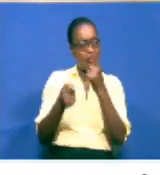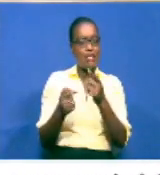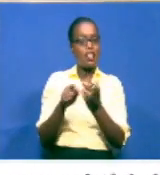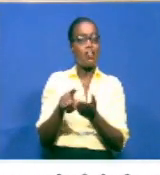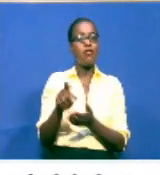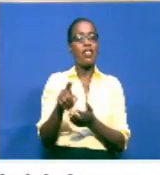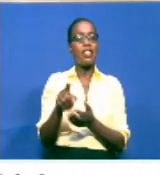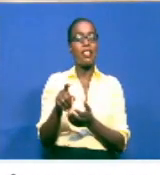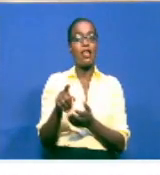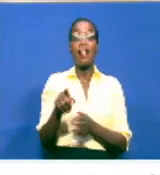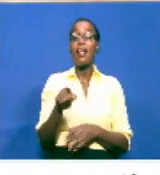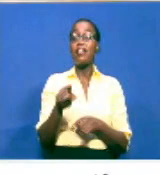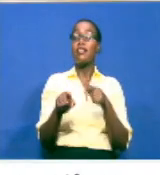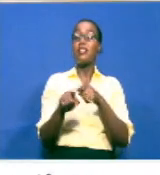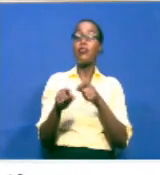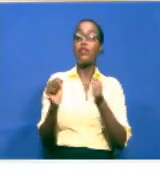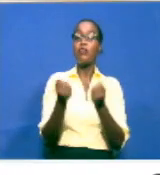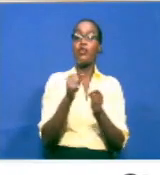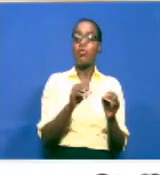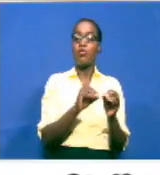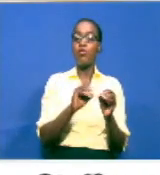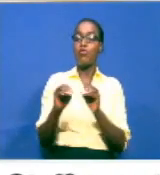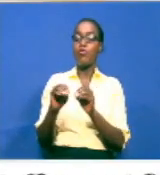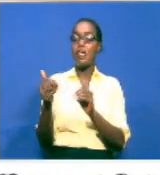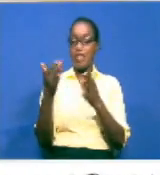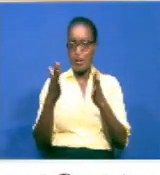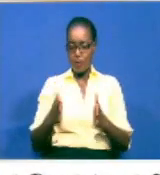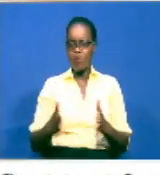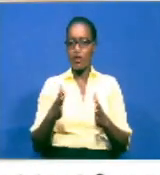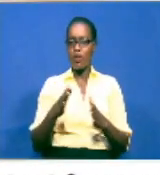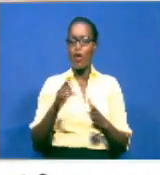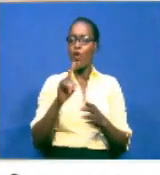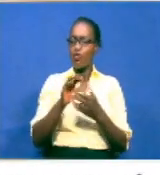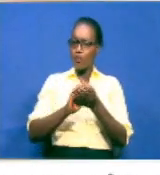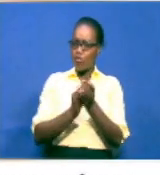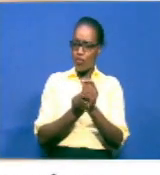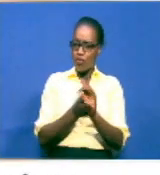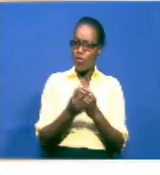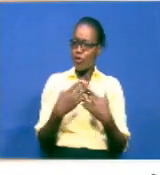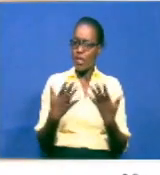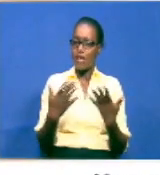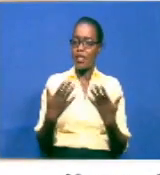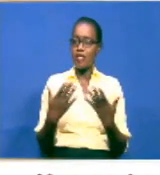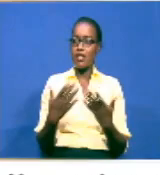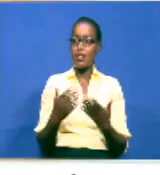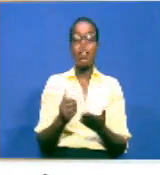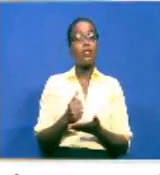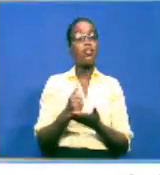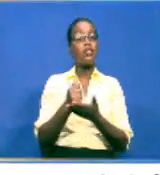to move to another person. So washing hands is a key intervention.